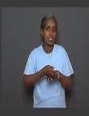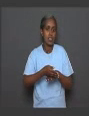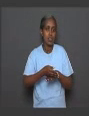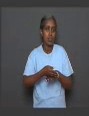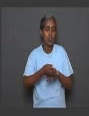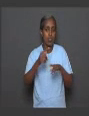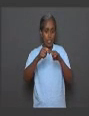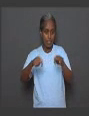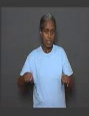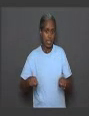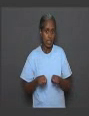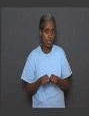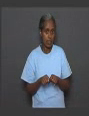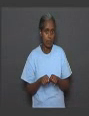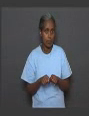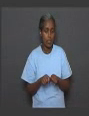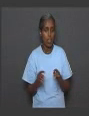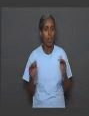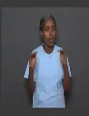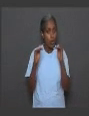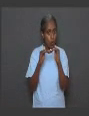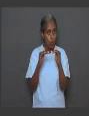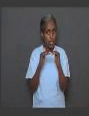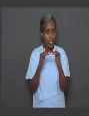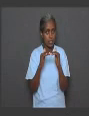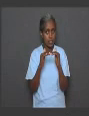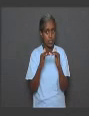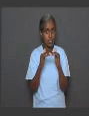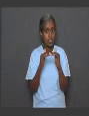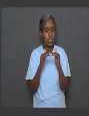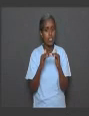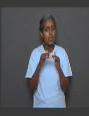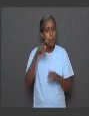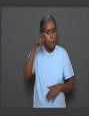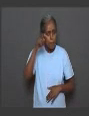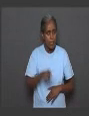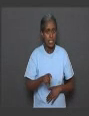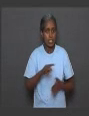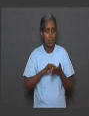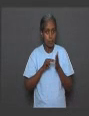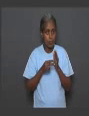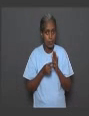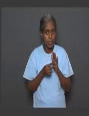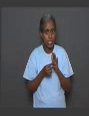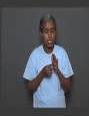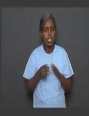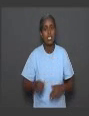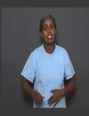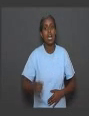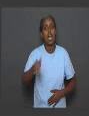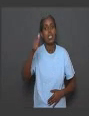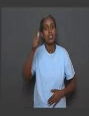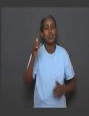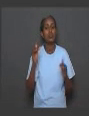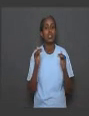of a triangle are concurrent, that must mean that the altitudes